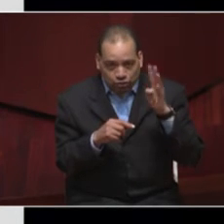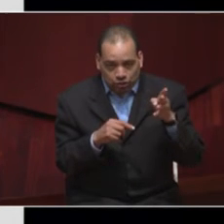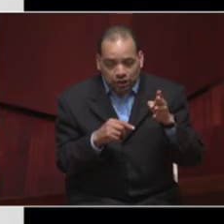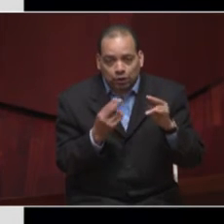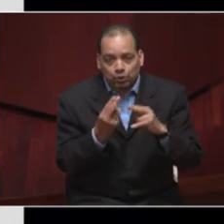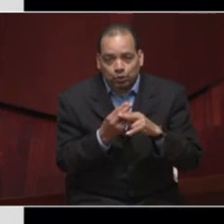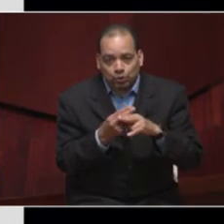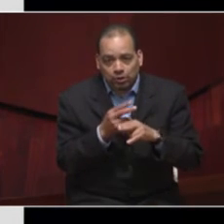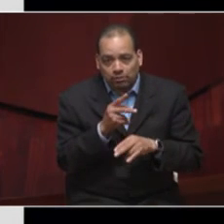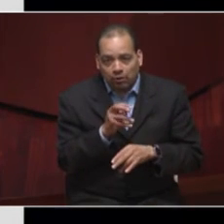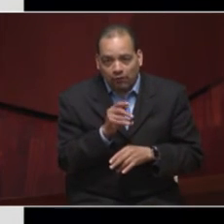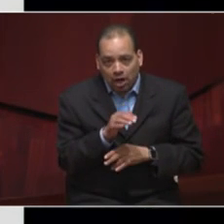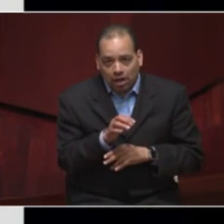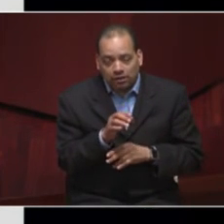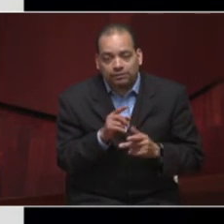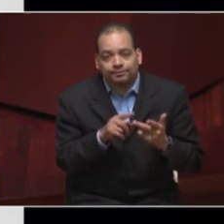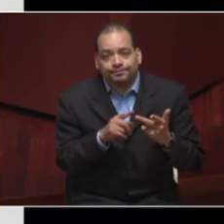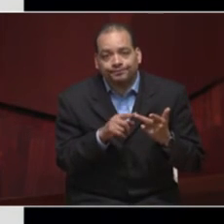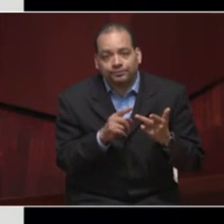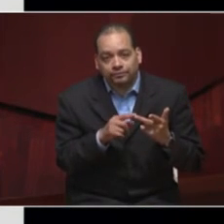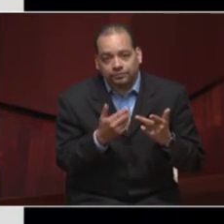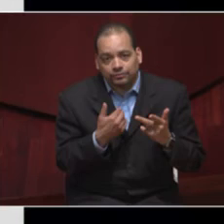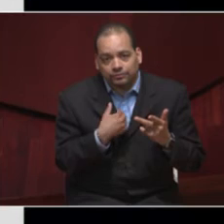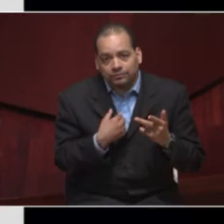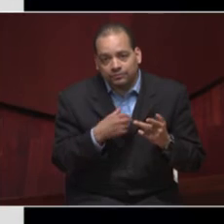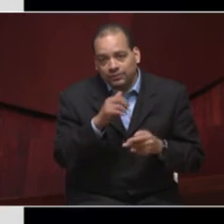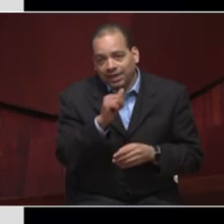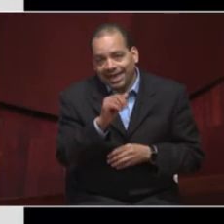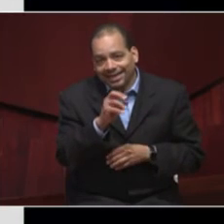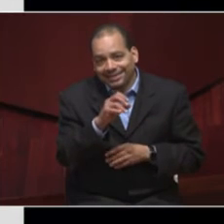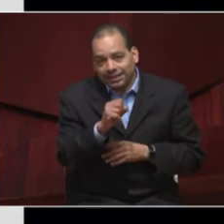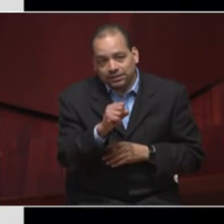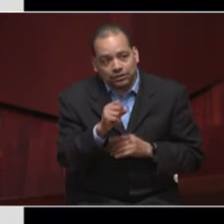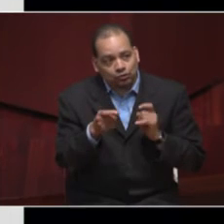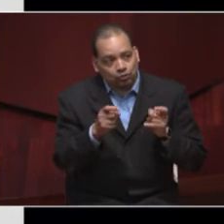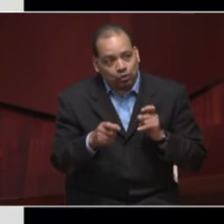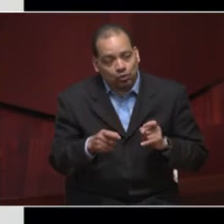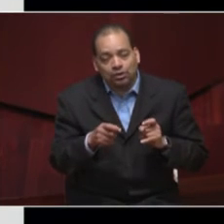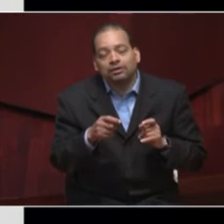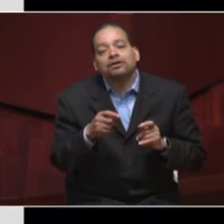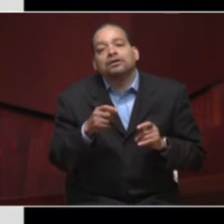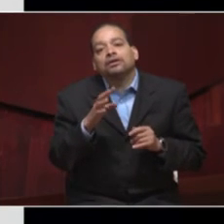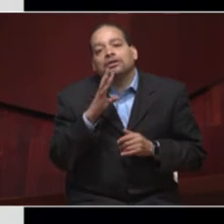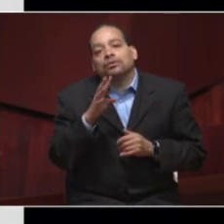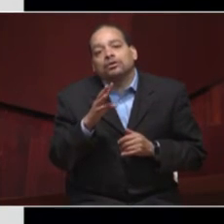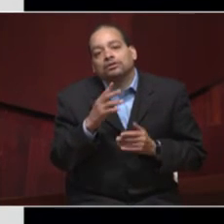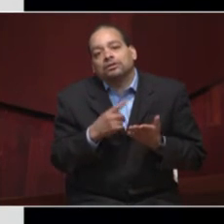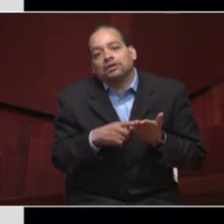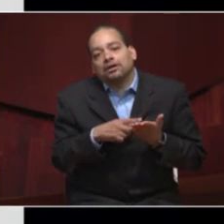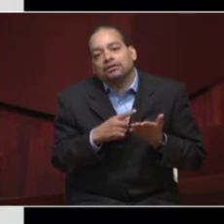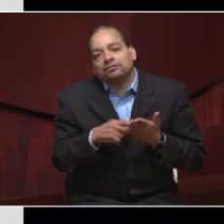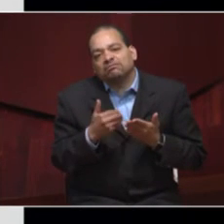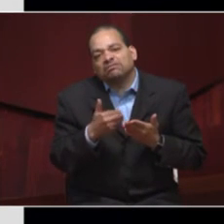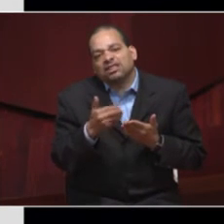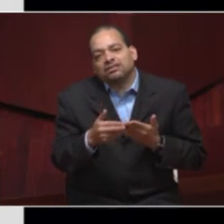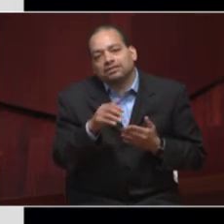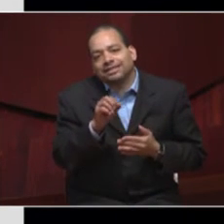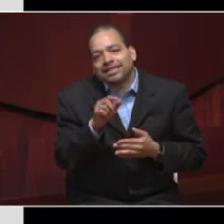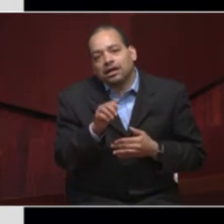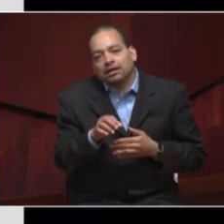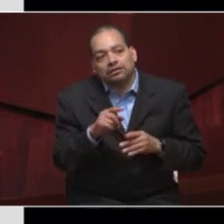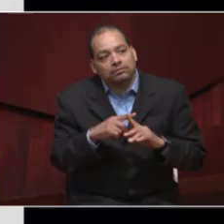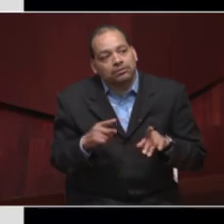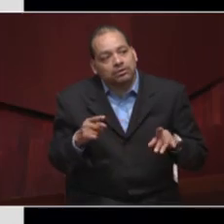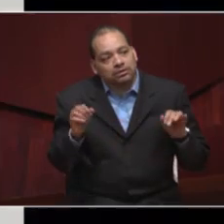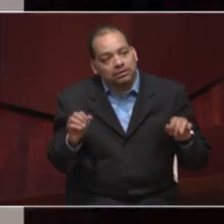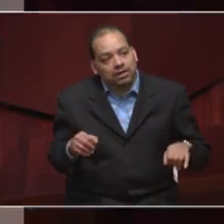in each user's profile are access controls. Access controls I'll talk about on the next slide, but access controls